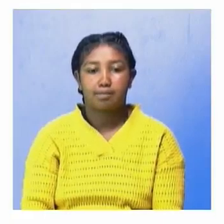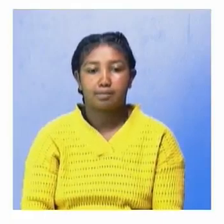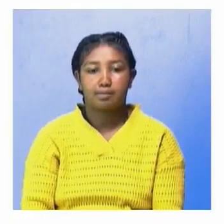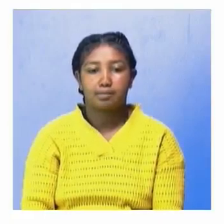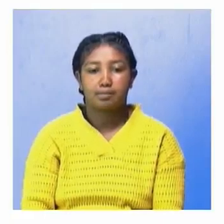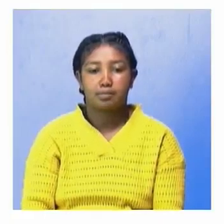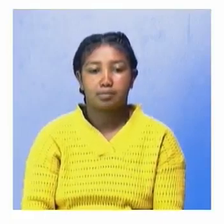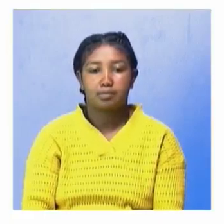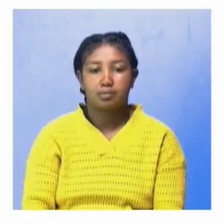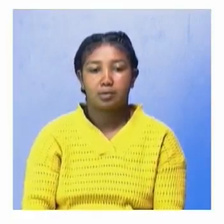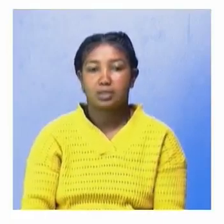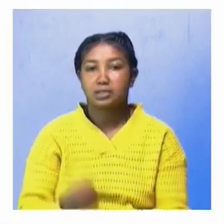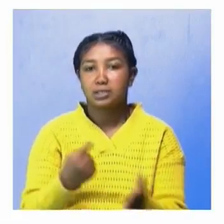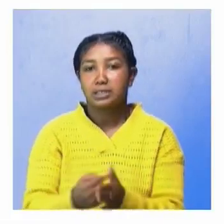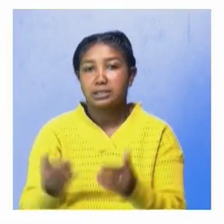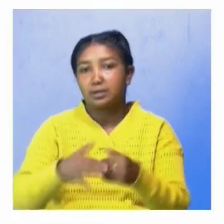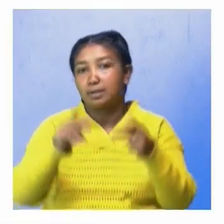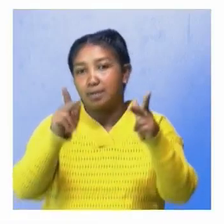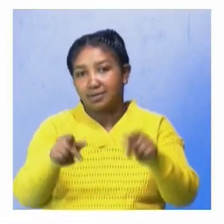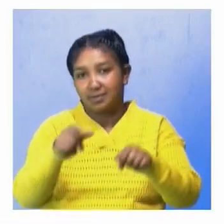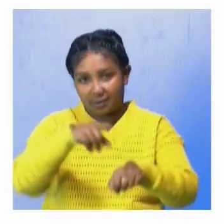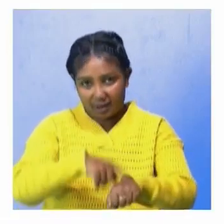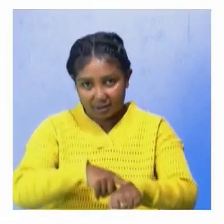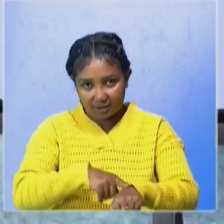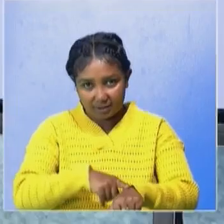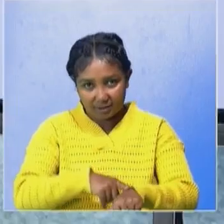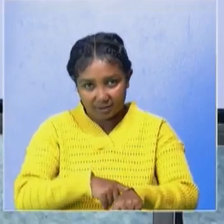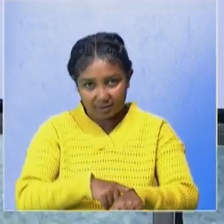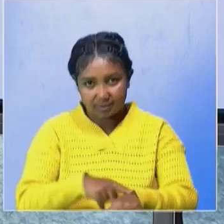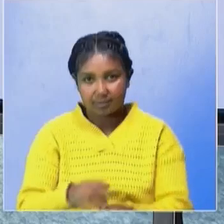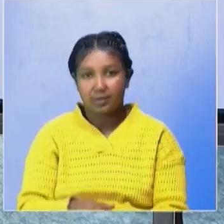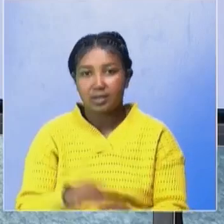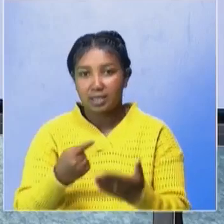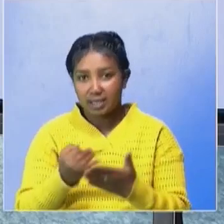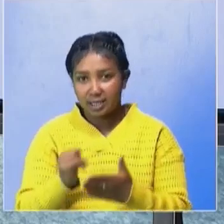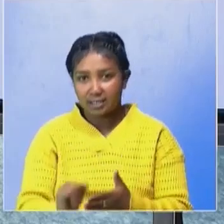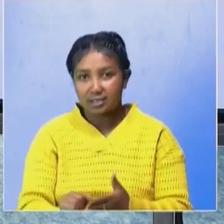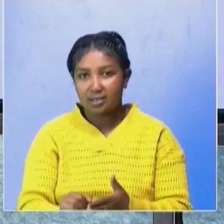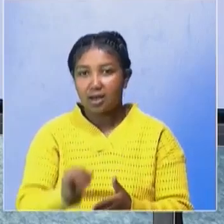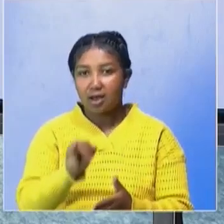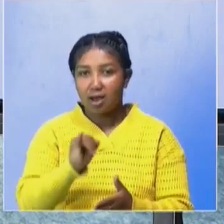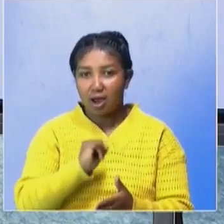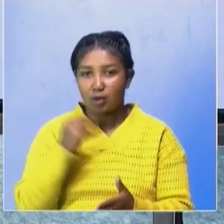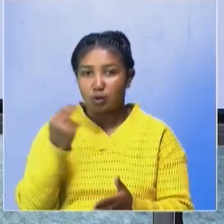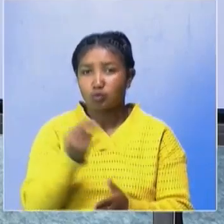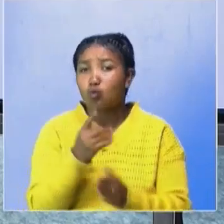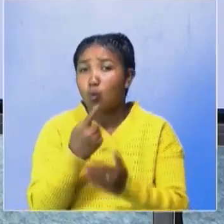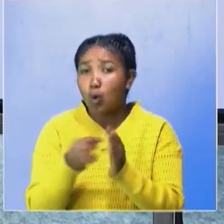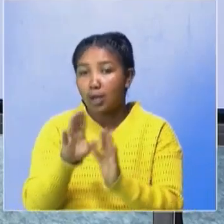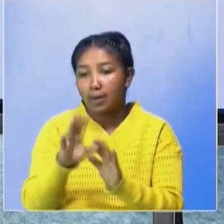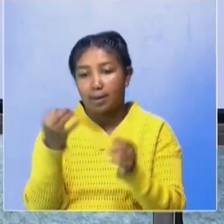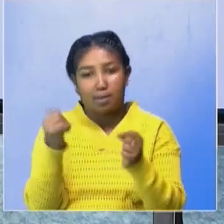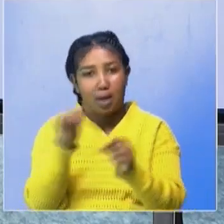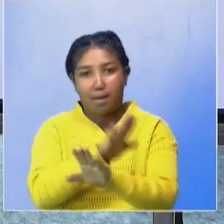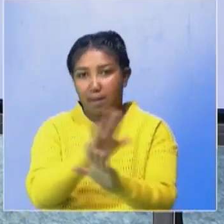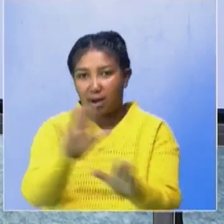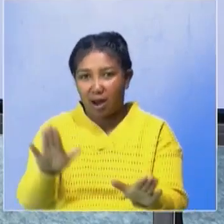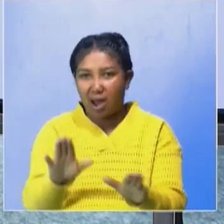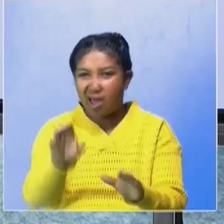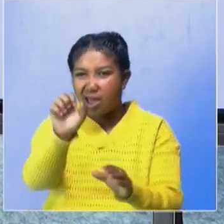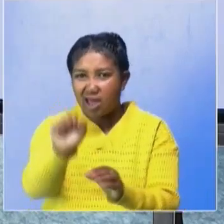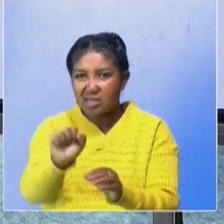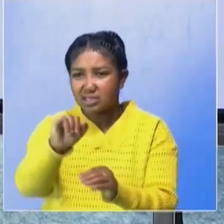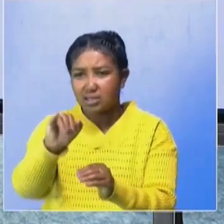For example, here, this is simple present tense sentence. Here is, I just use only play. I couldn't